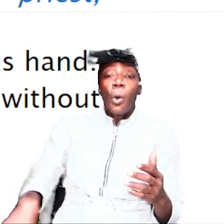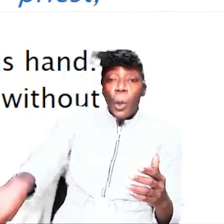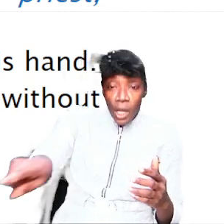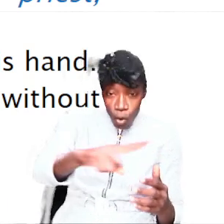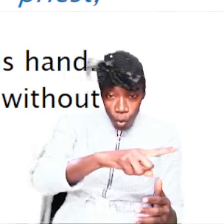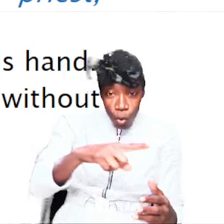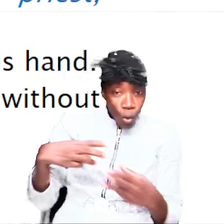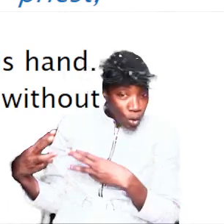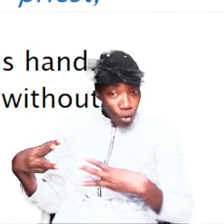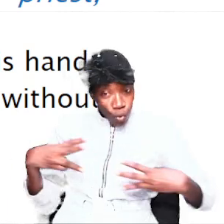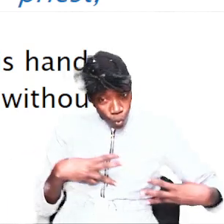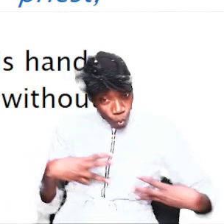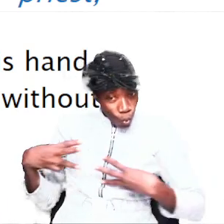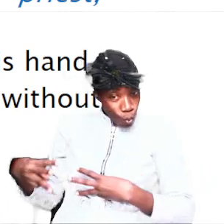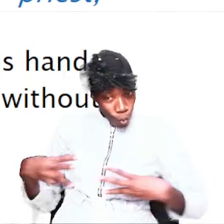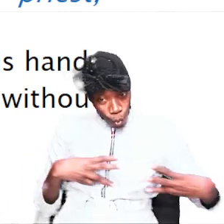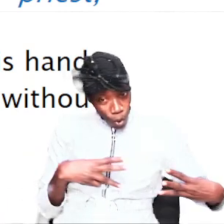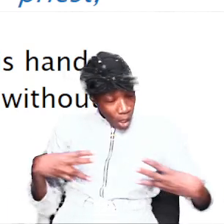battle?